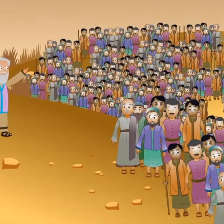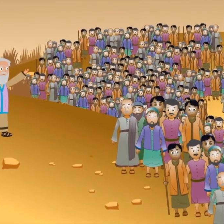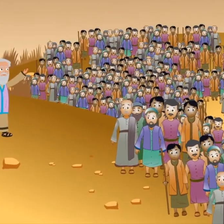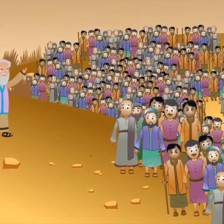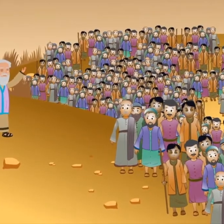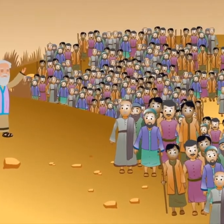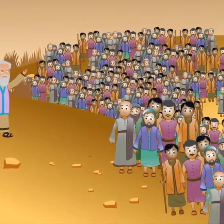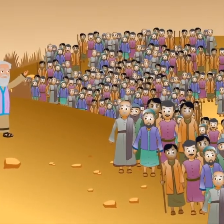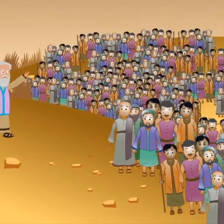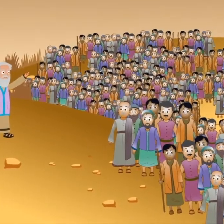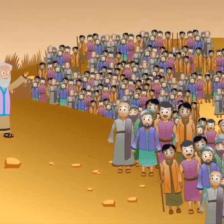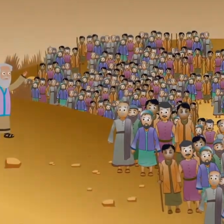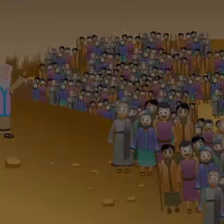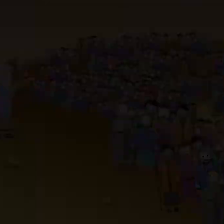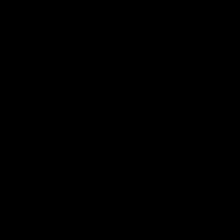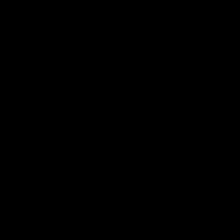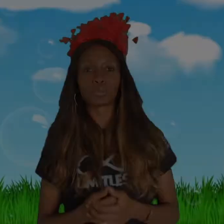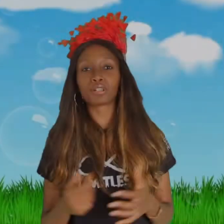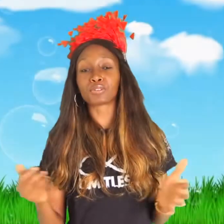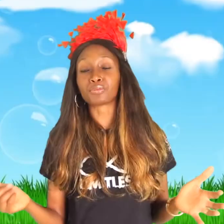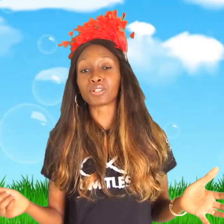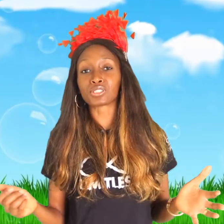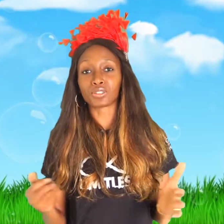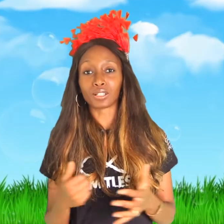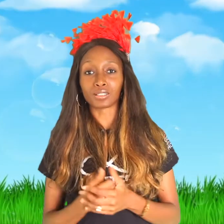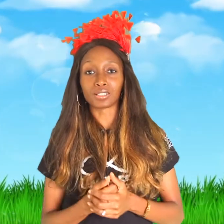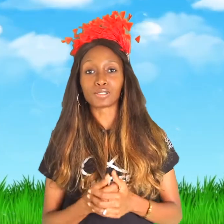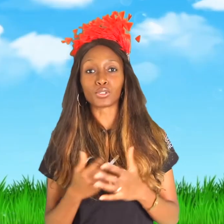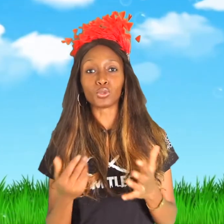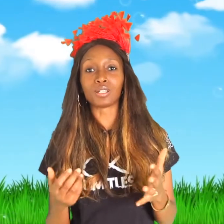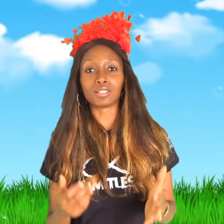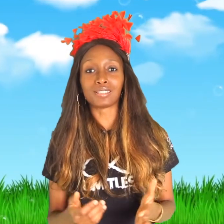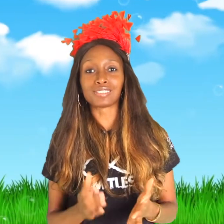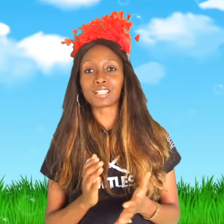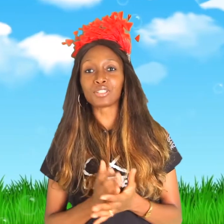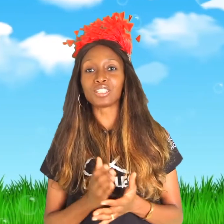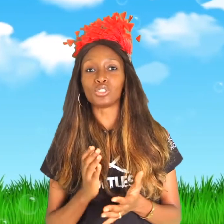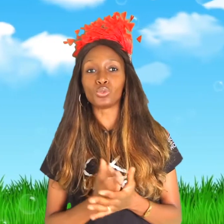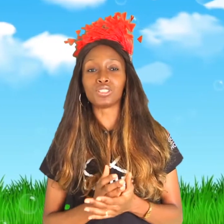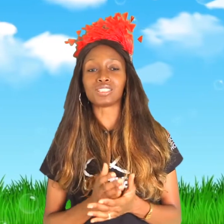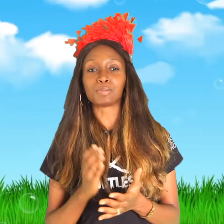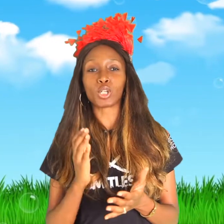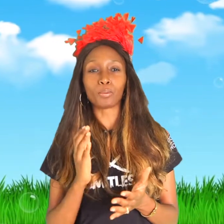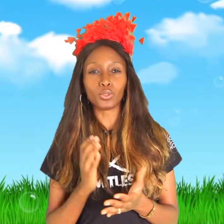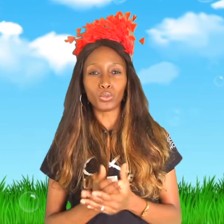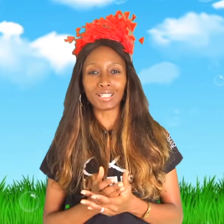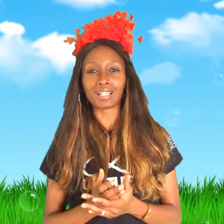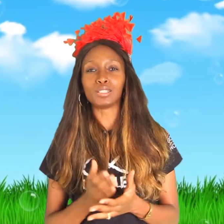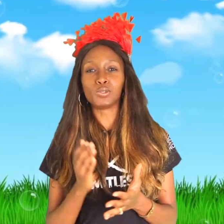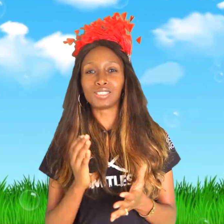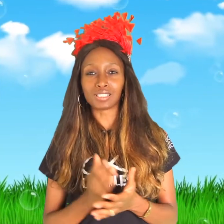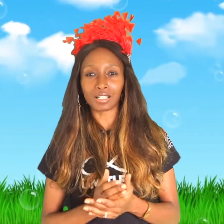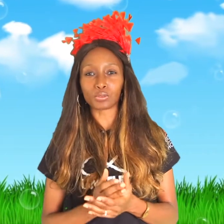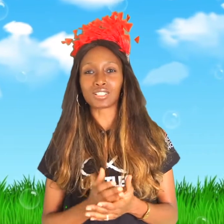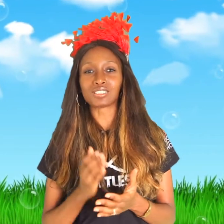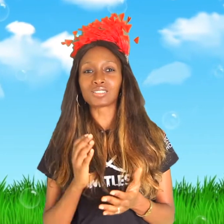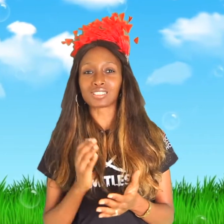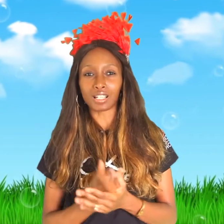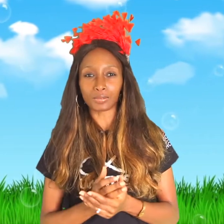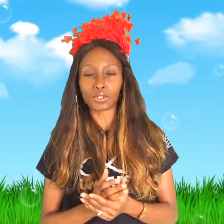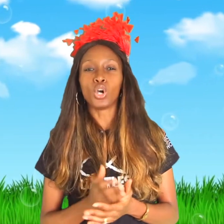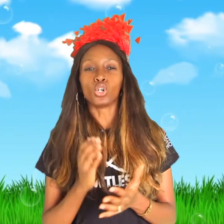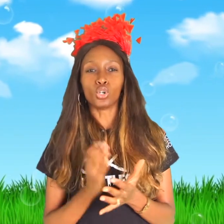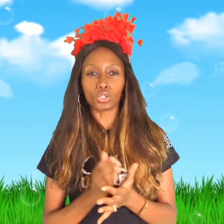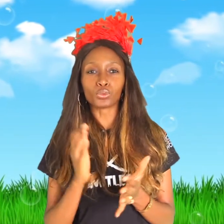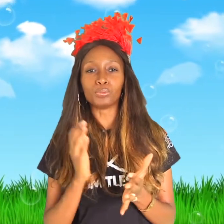and instilled strength in Ezekiel. The prayer from Fresher is for you and I. It says, everything in you that is becoming weak and losing life or has